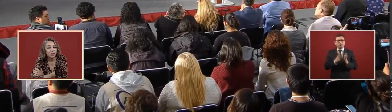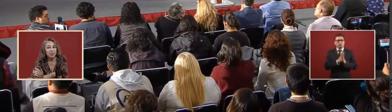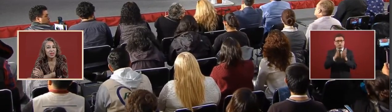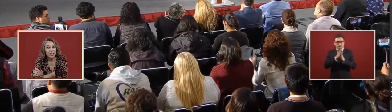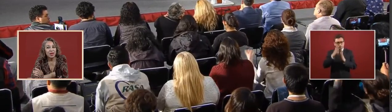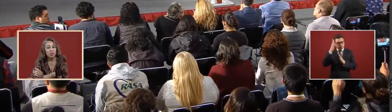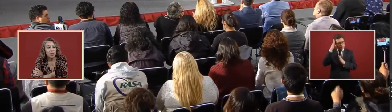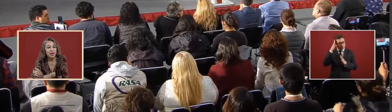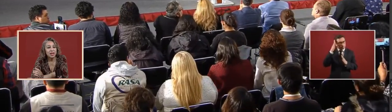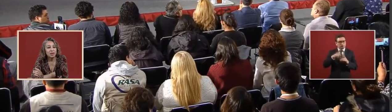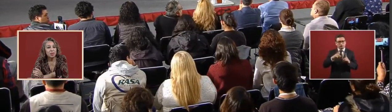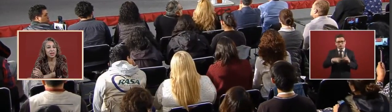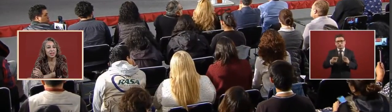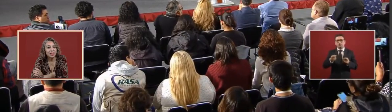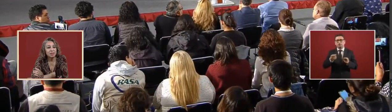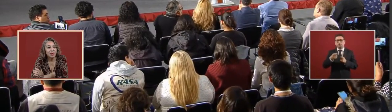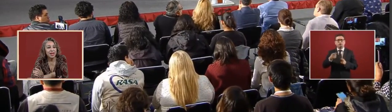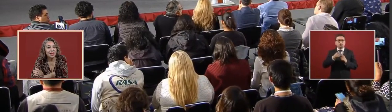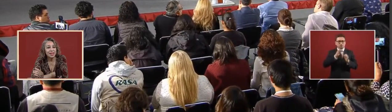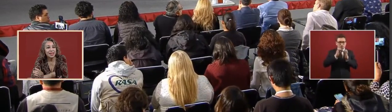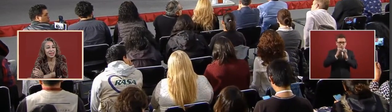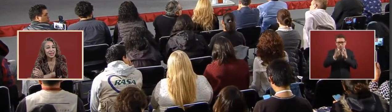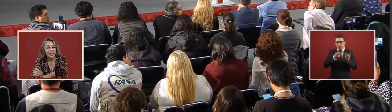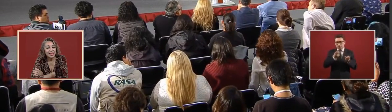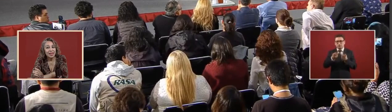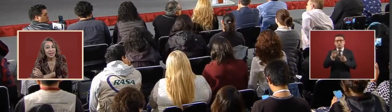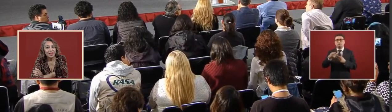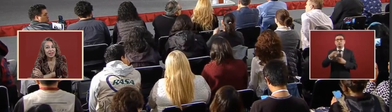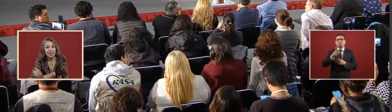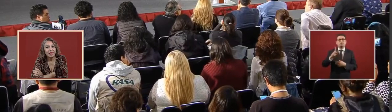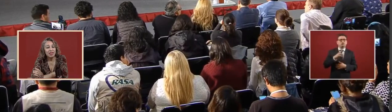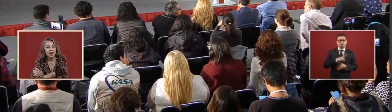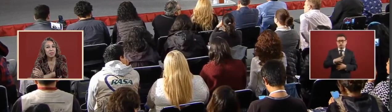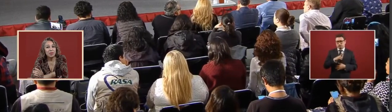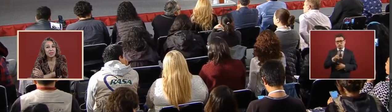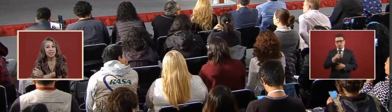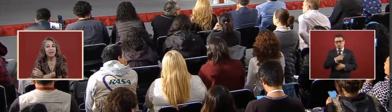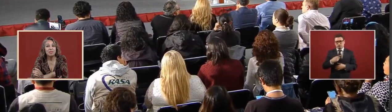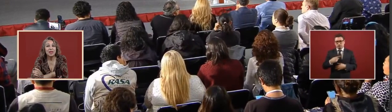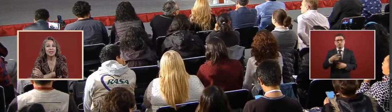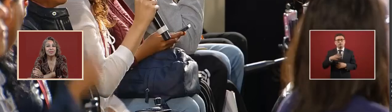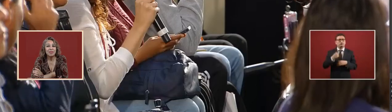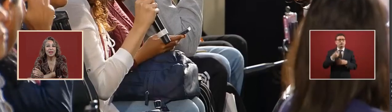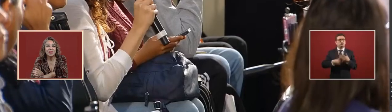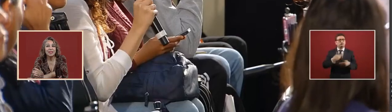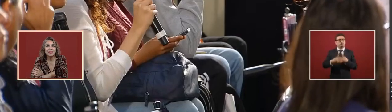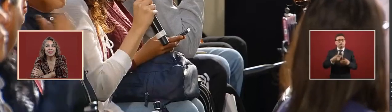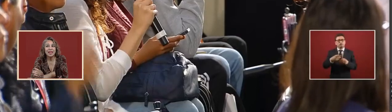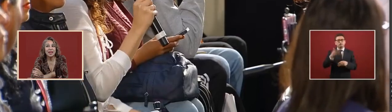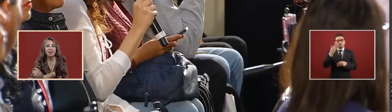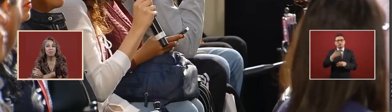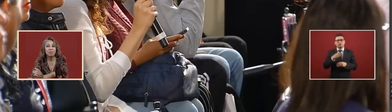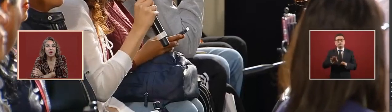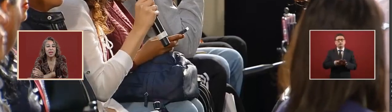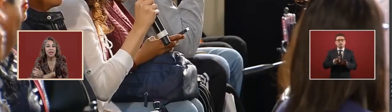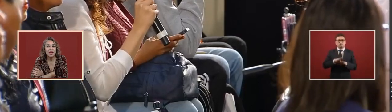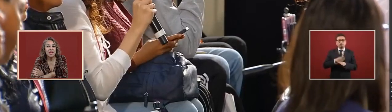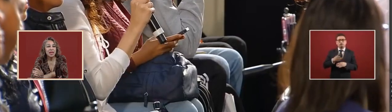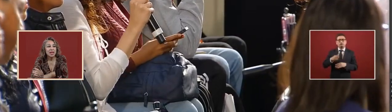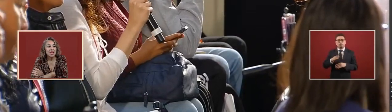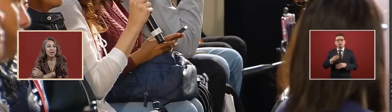that wanted to participate, that there not be resentment because they could